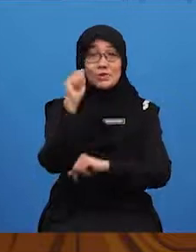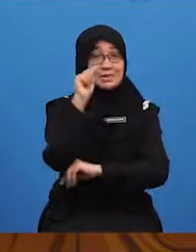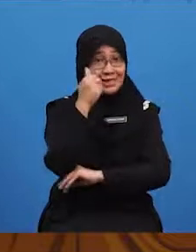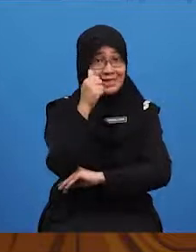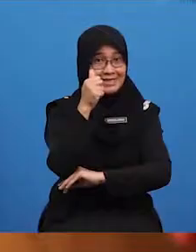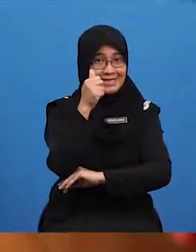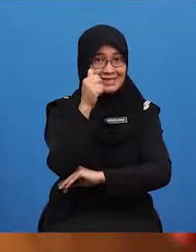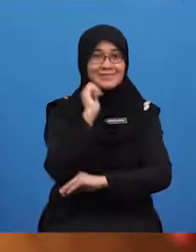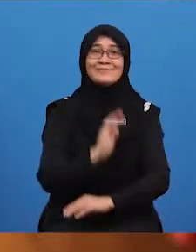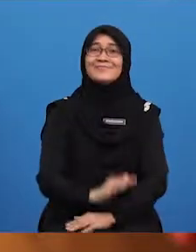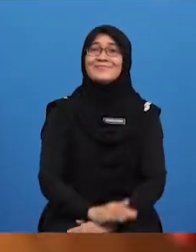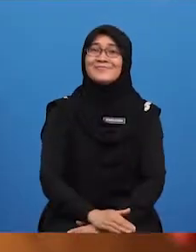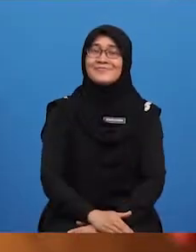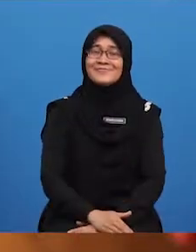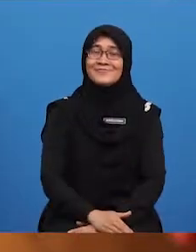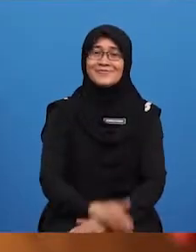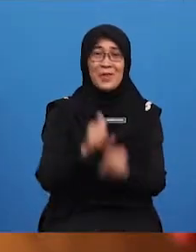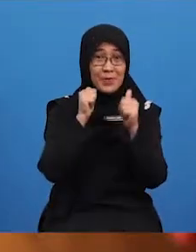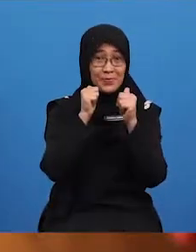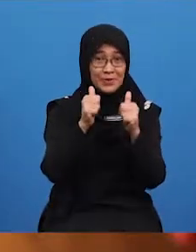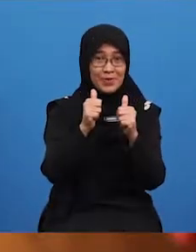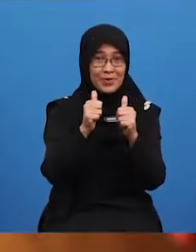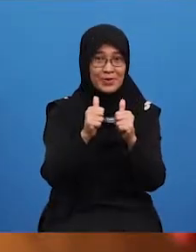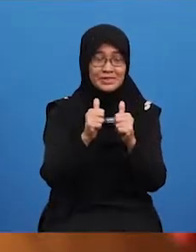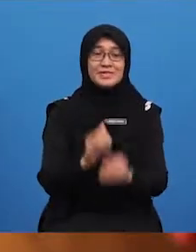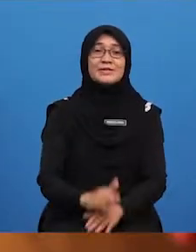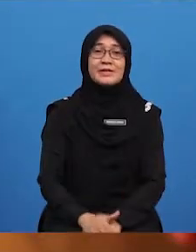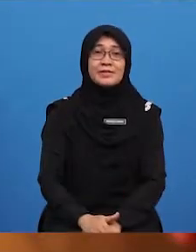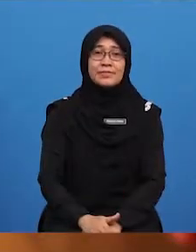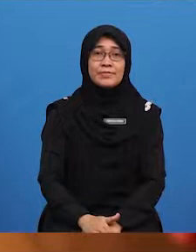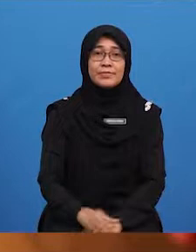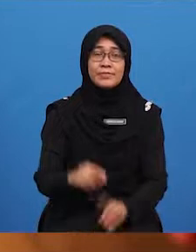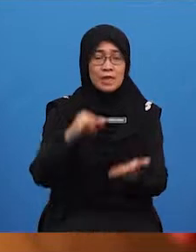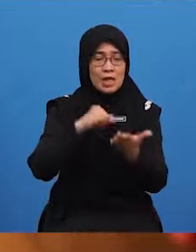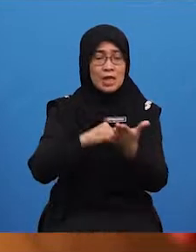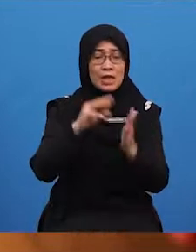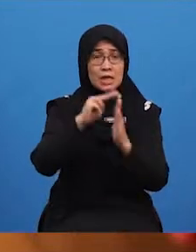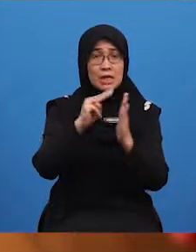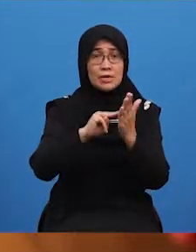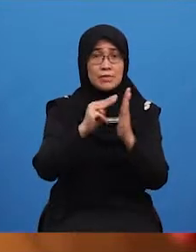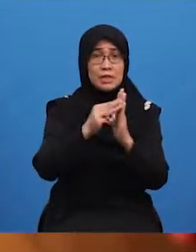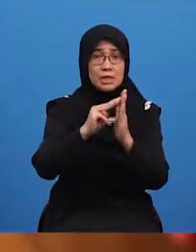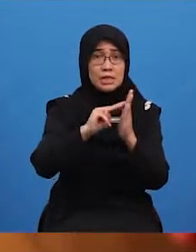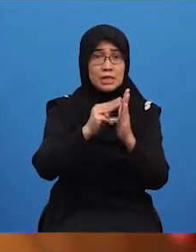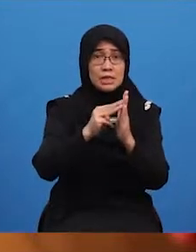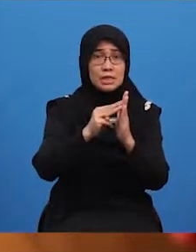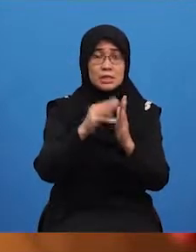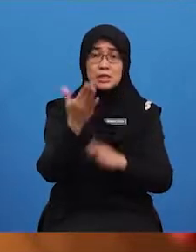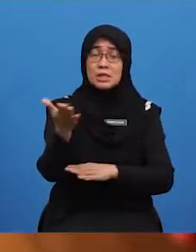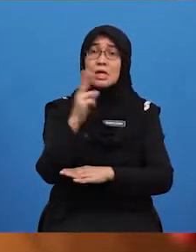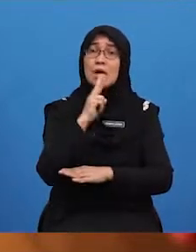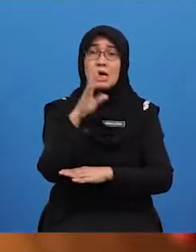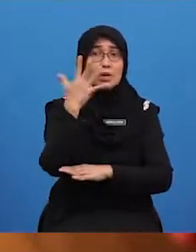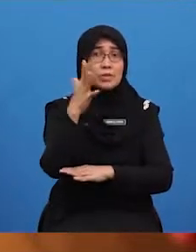10. Awesome, Yolo. In other words, it means there are